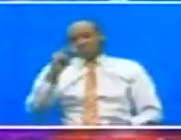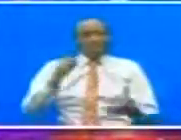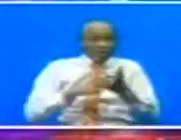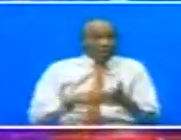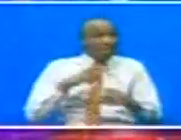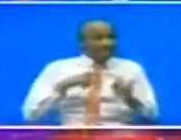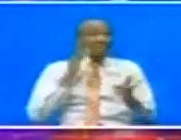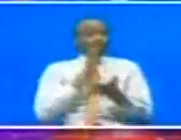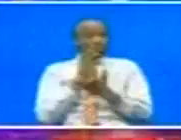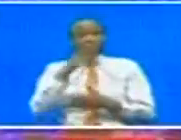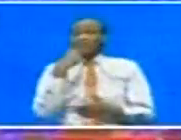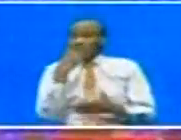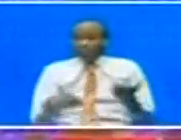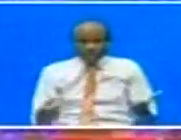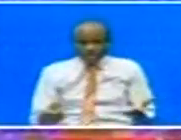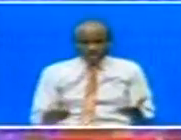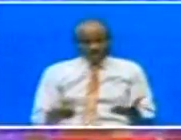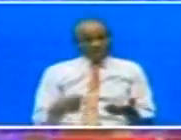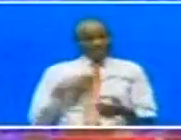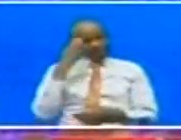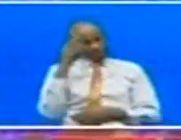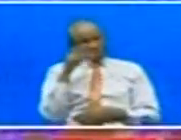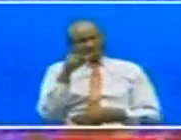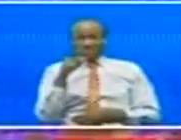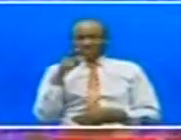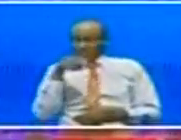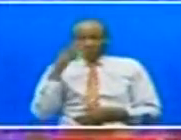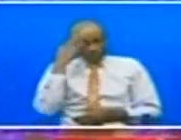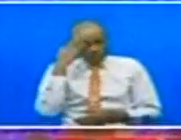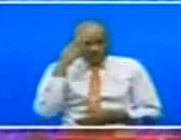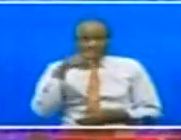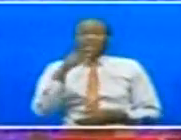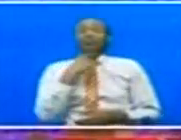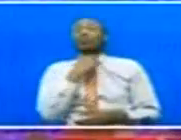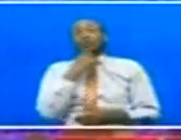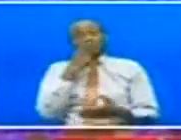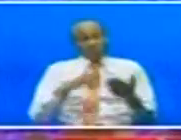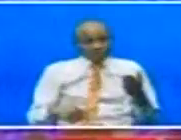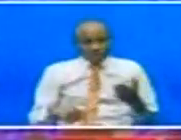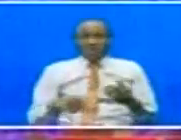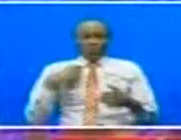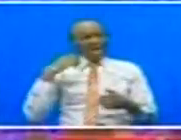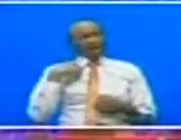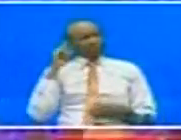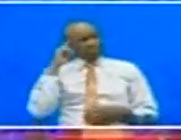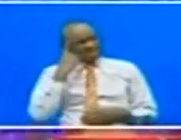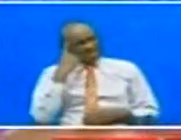But actually what he was doing, and I don't know whether this was intentional, was to say that we need to figure